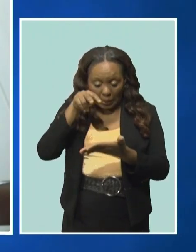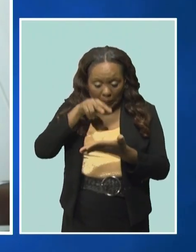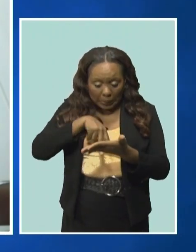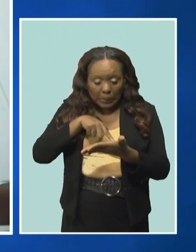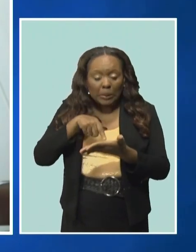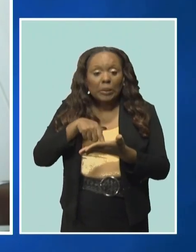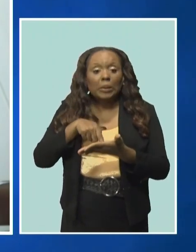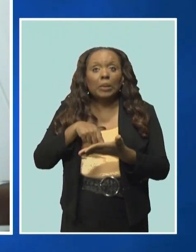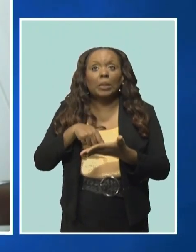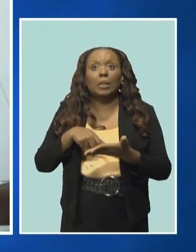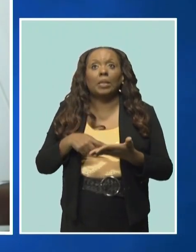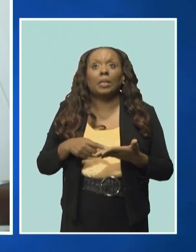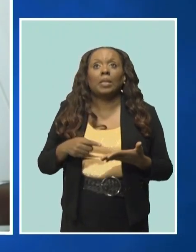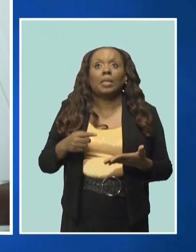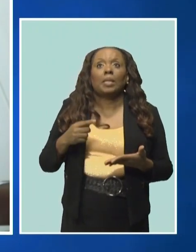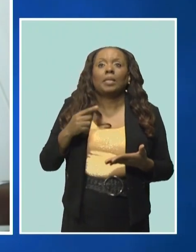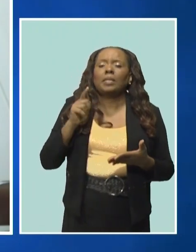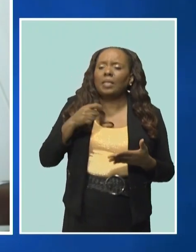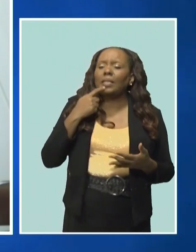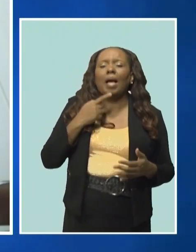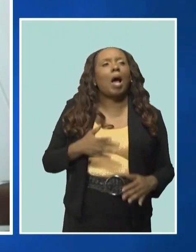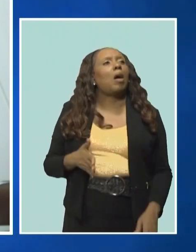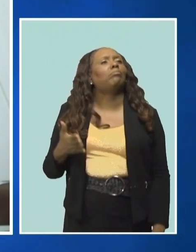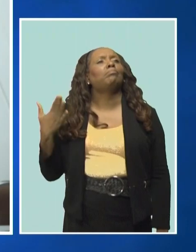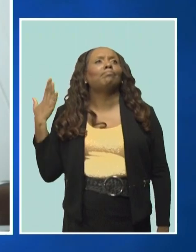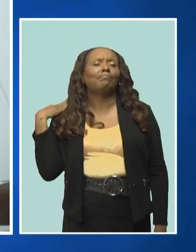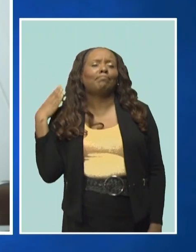for completing one phase.